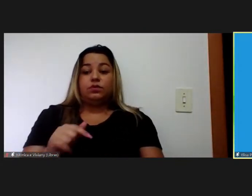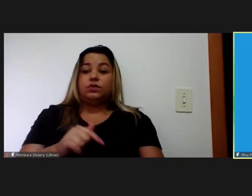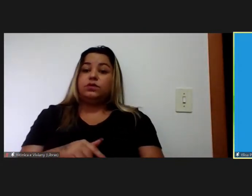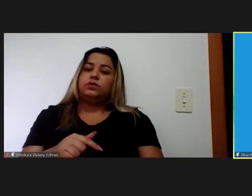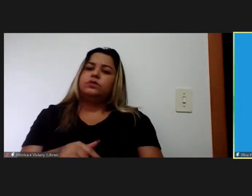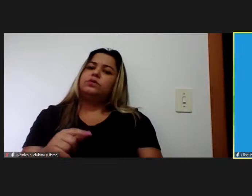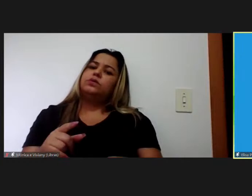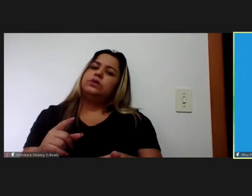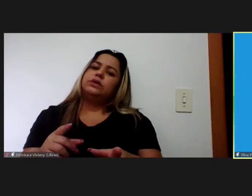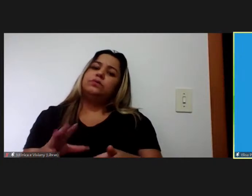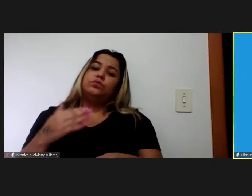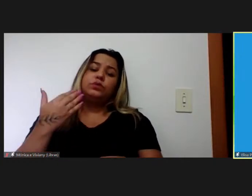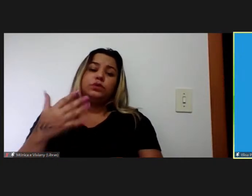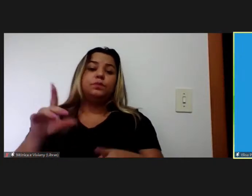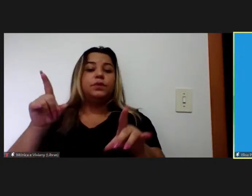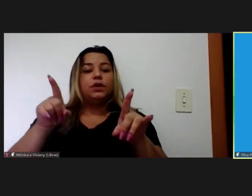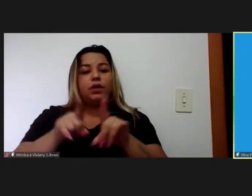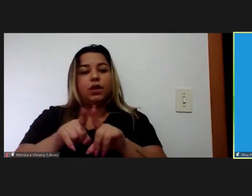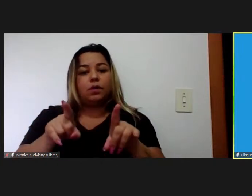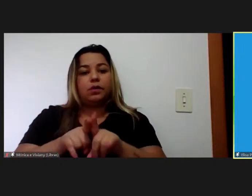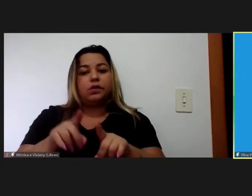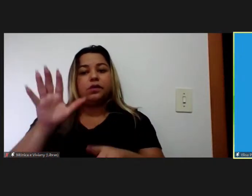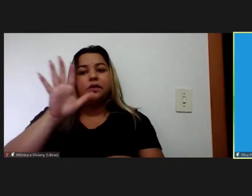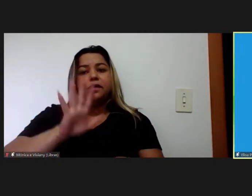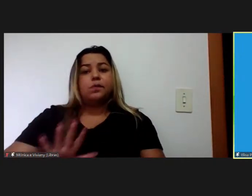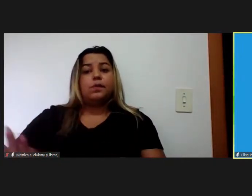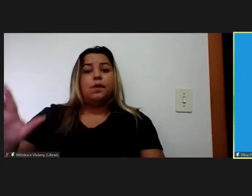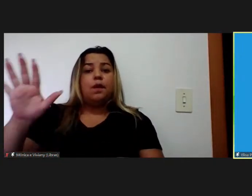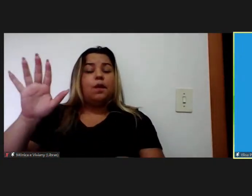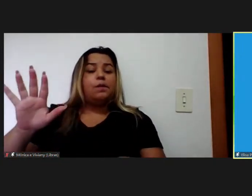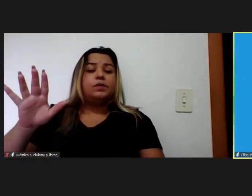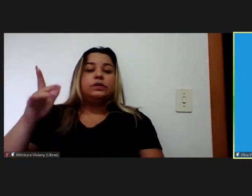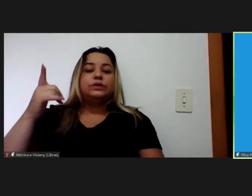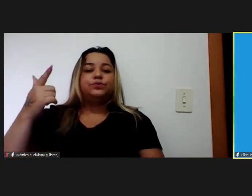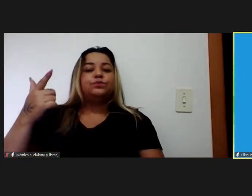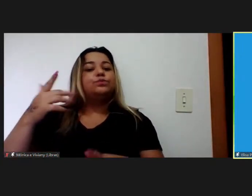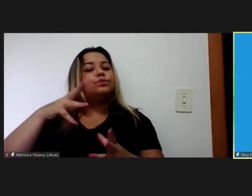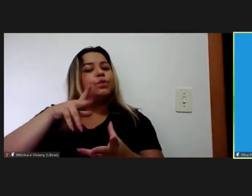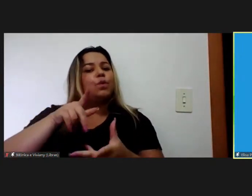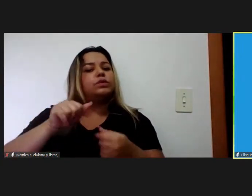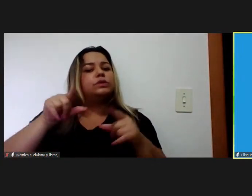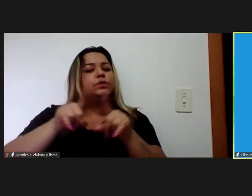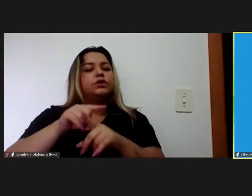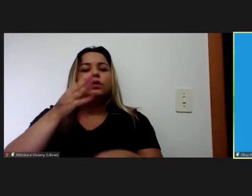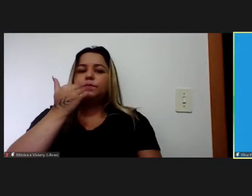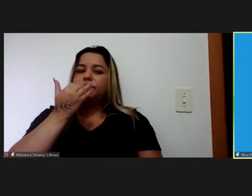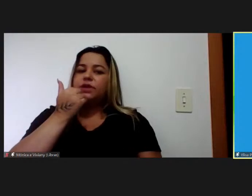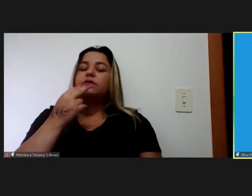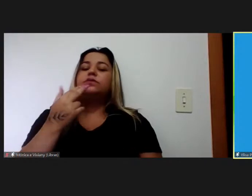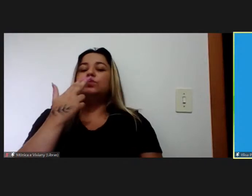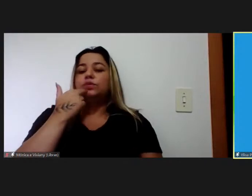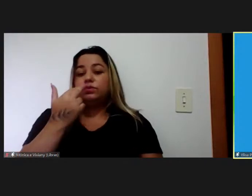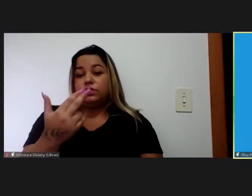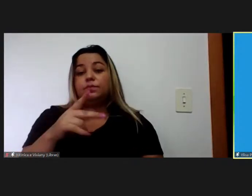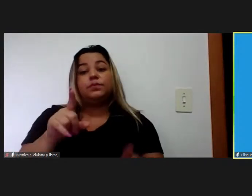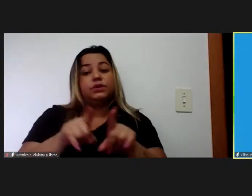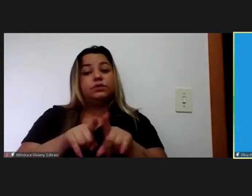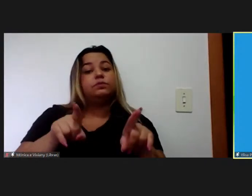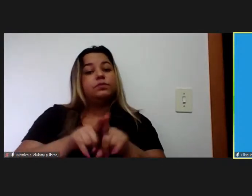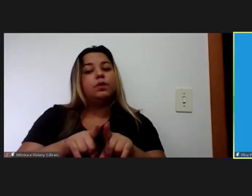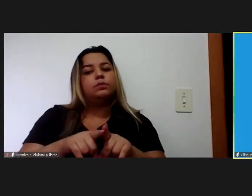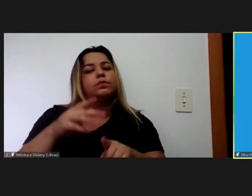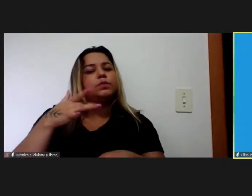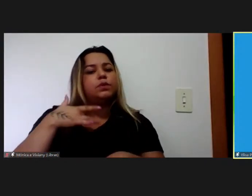the technical and scientific evidences and this exchange of experiences that are national, international, of food and nutrition in